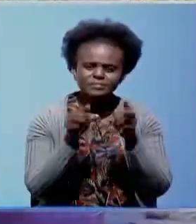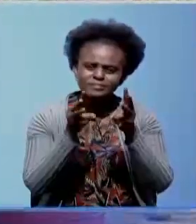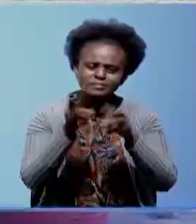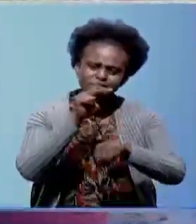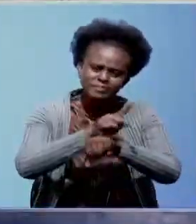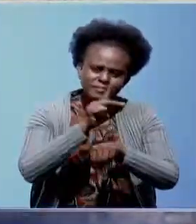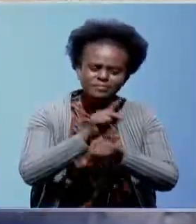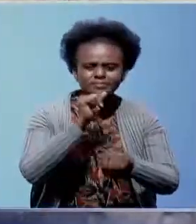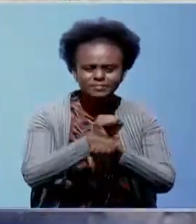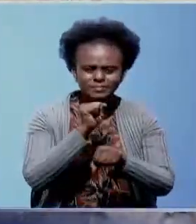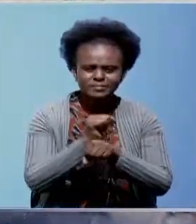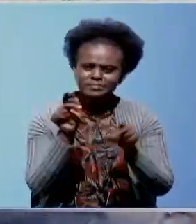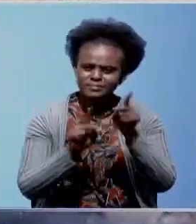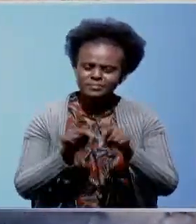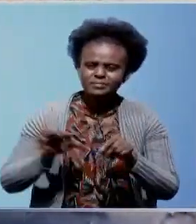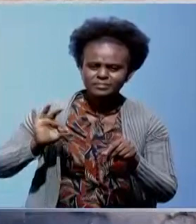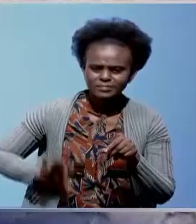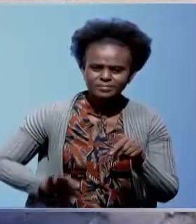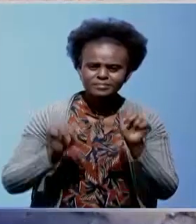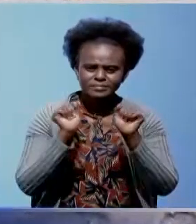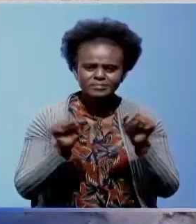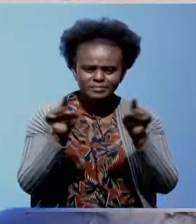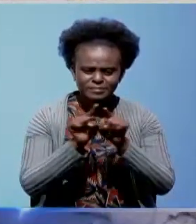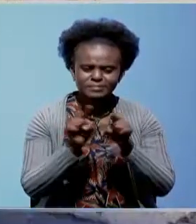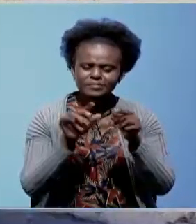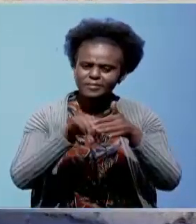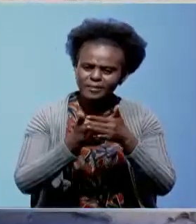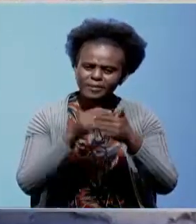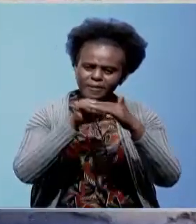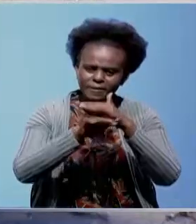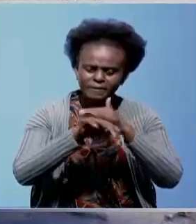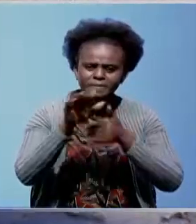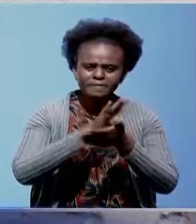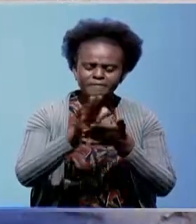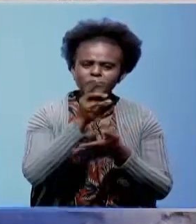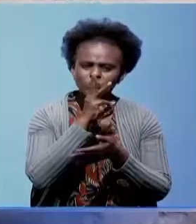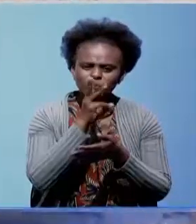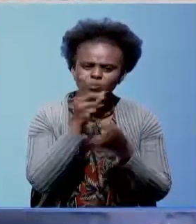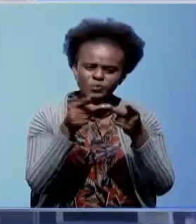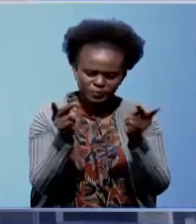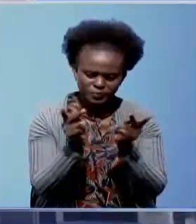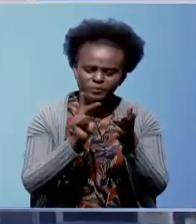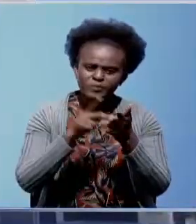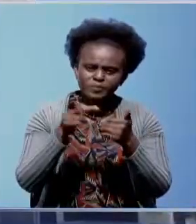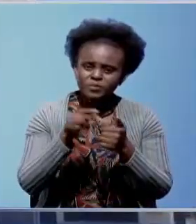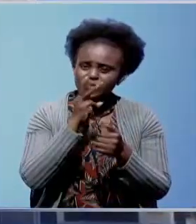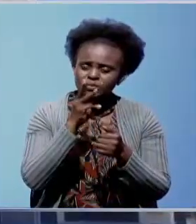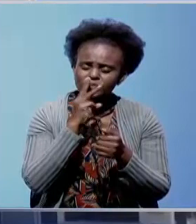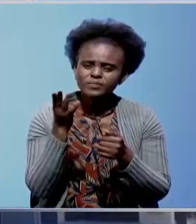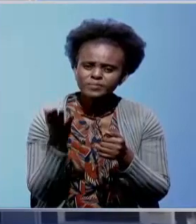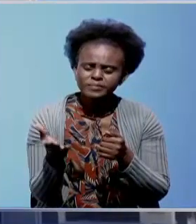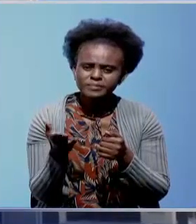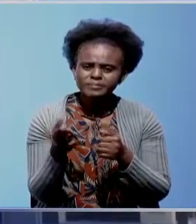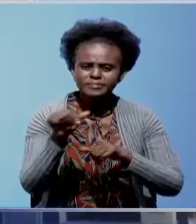local authority so that the people of Shangombo can start accessing clean water. This water scheme at Natukoma is basically